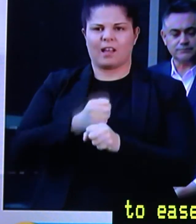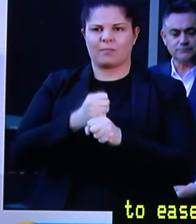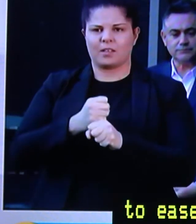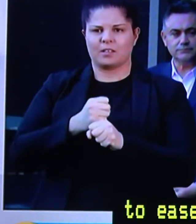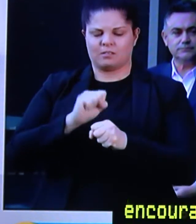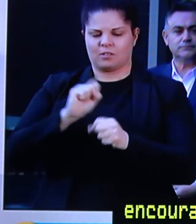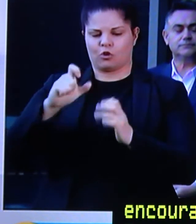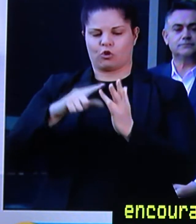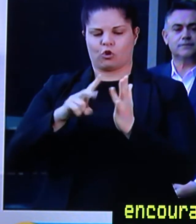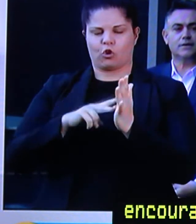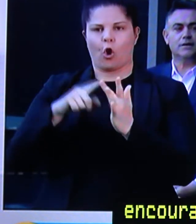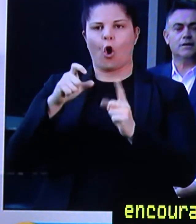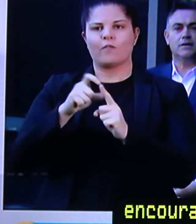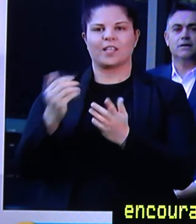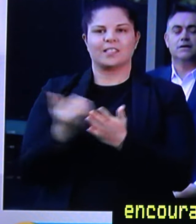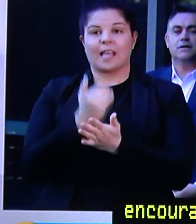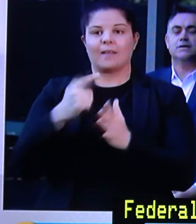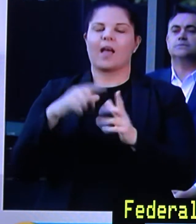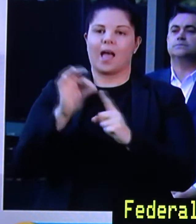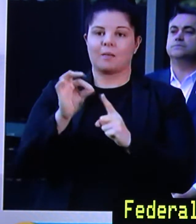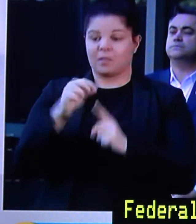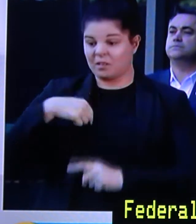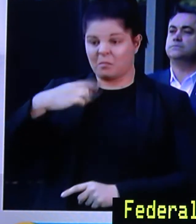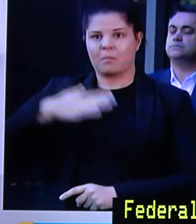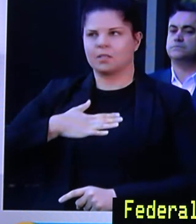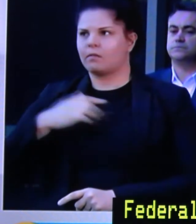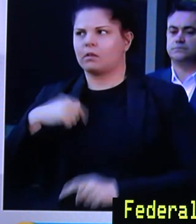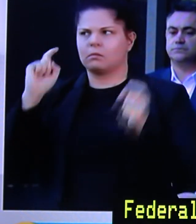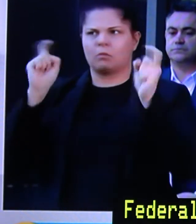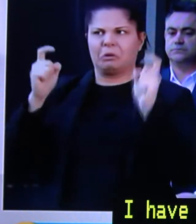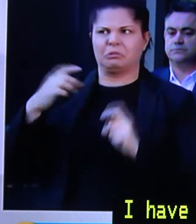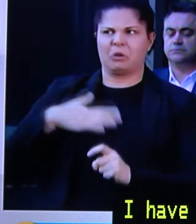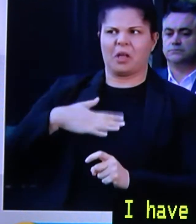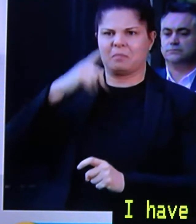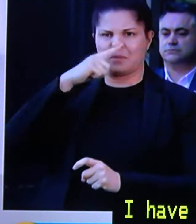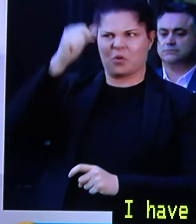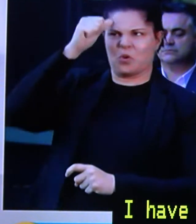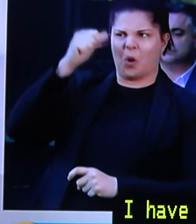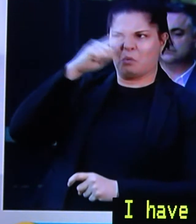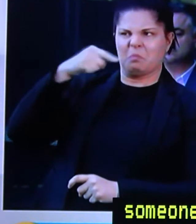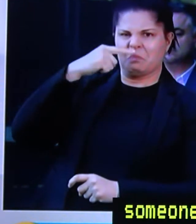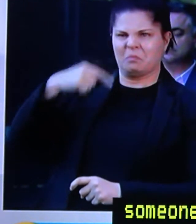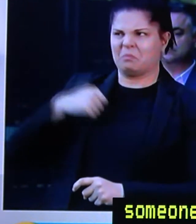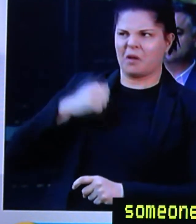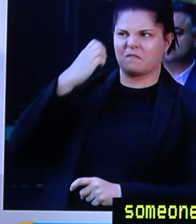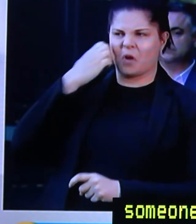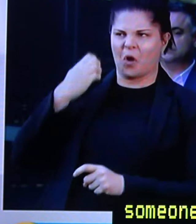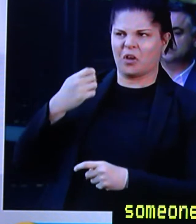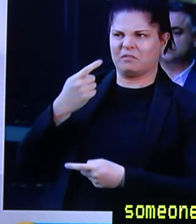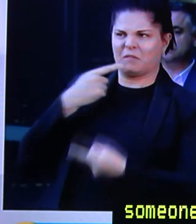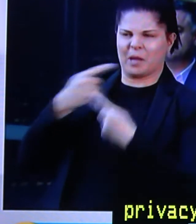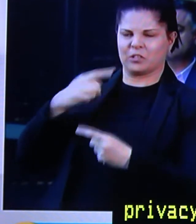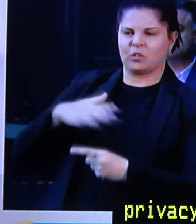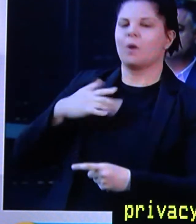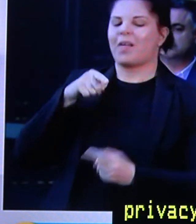it, and I'm normally someone who would worry about my privacy. I'm someone who would worry about people accessing my phone, but I have no